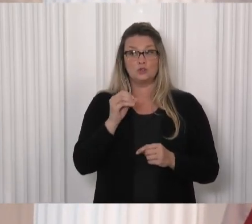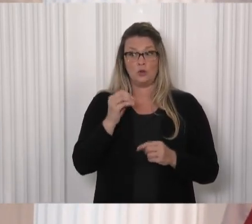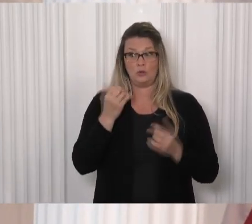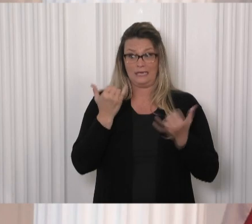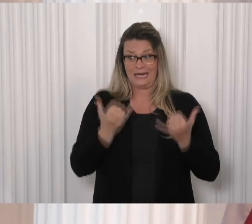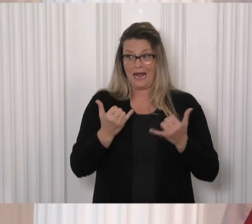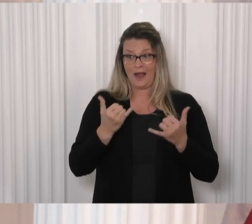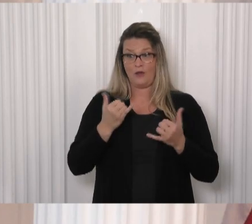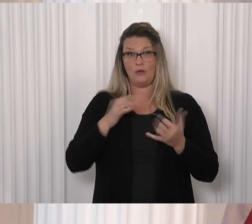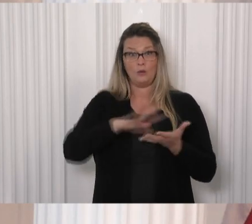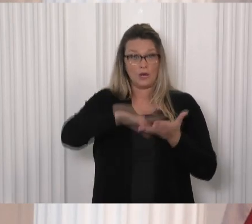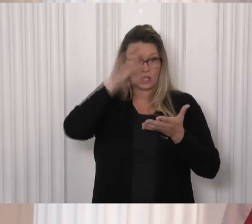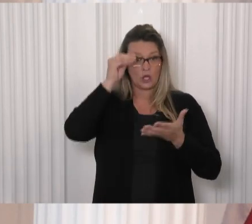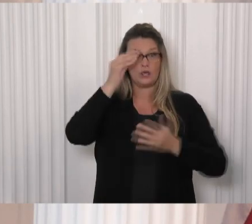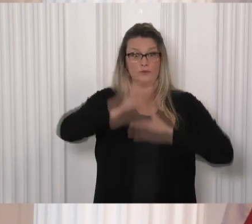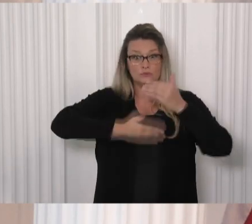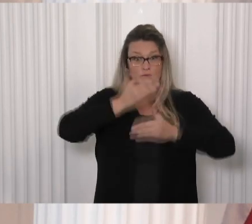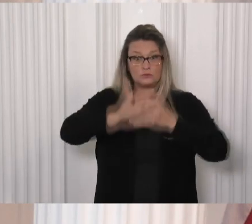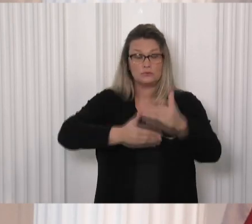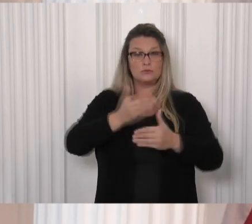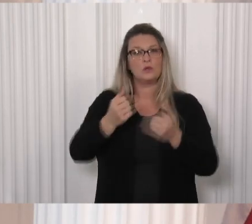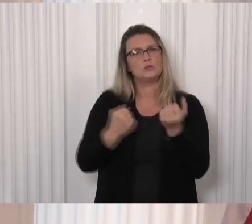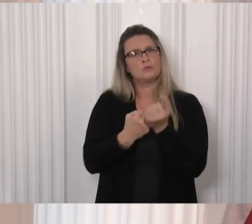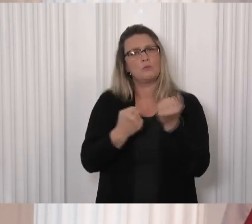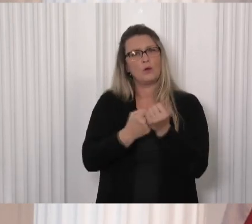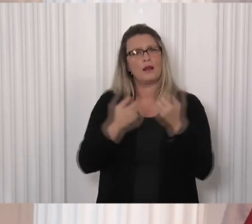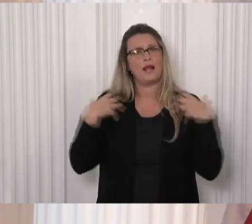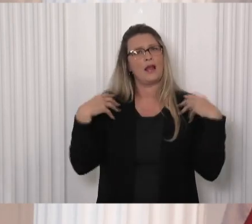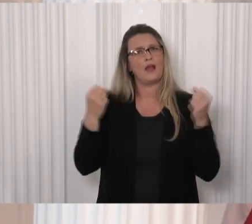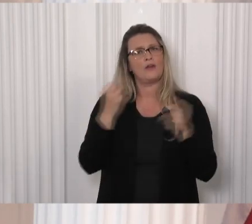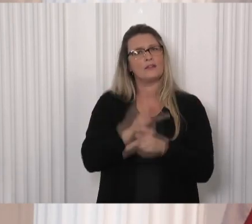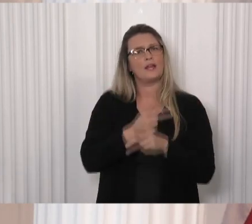this. We're going to support our healthcare workers. We're going to make sure that we